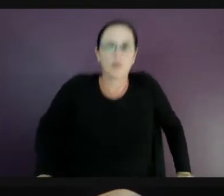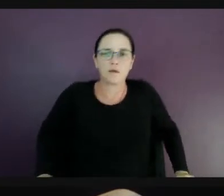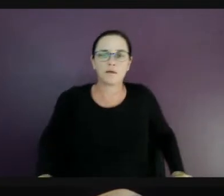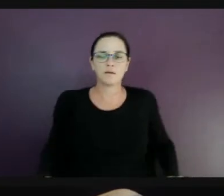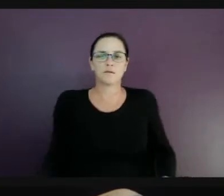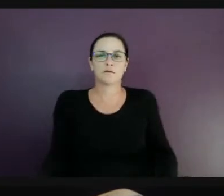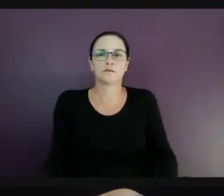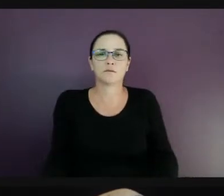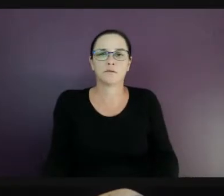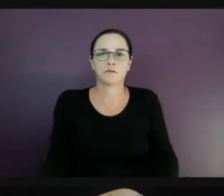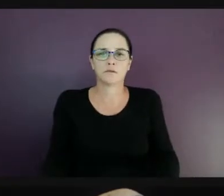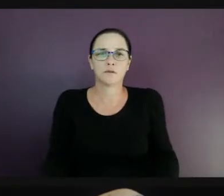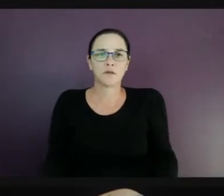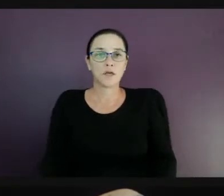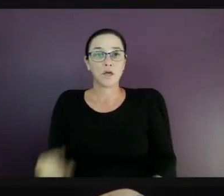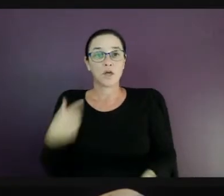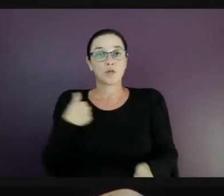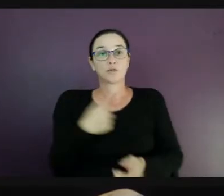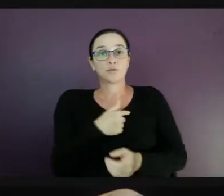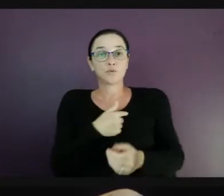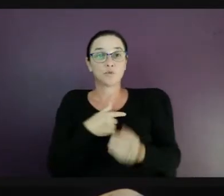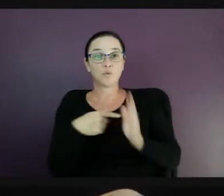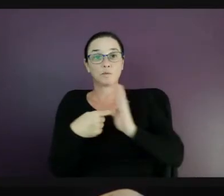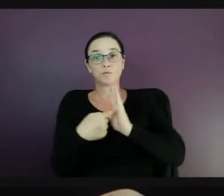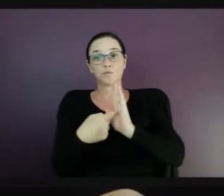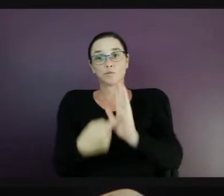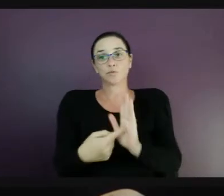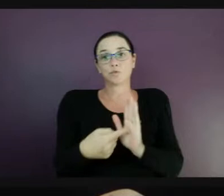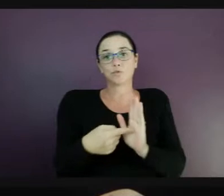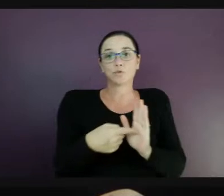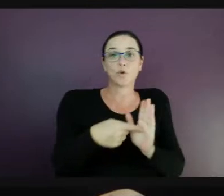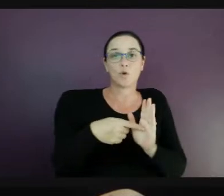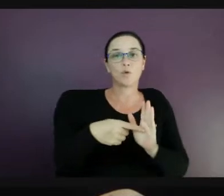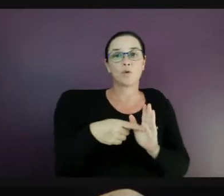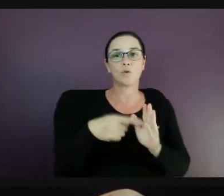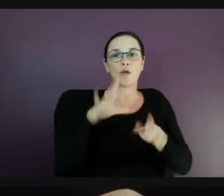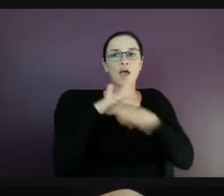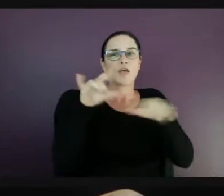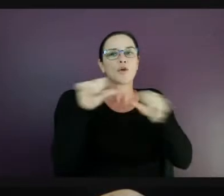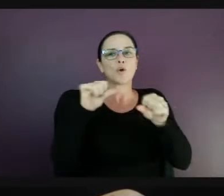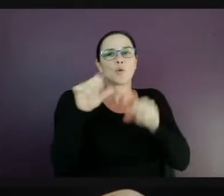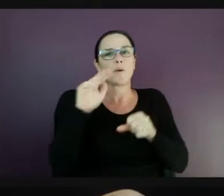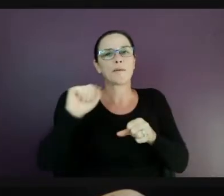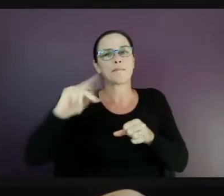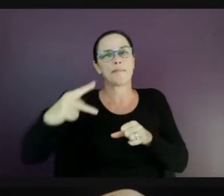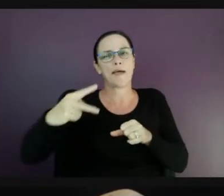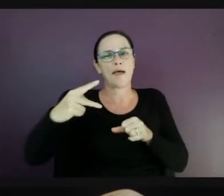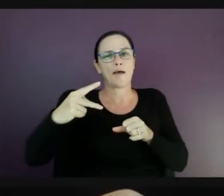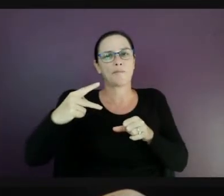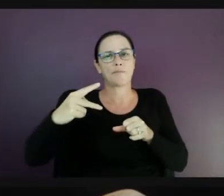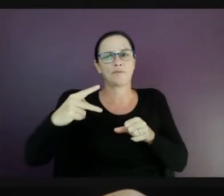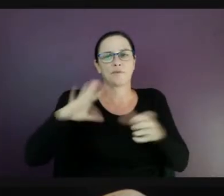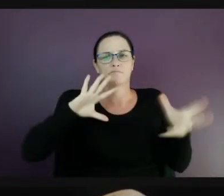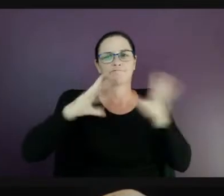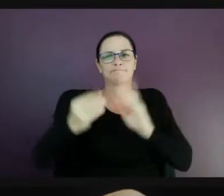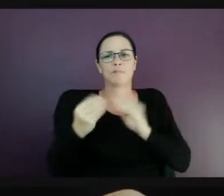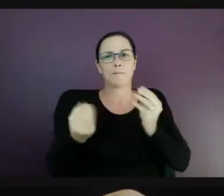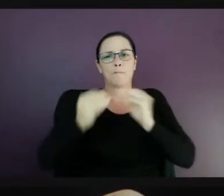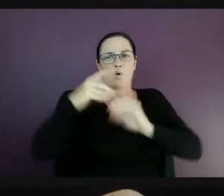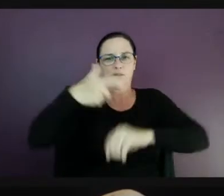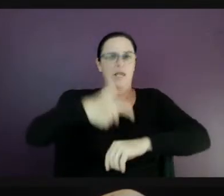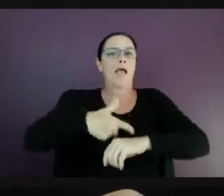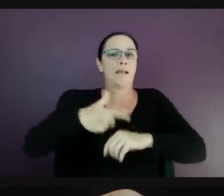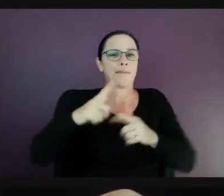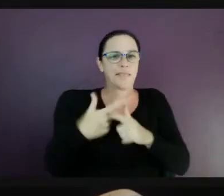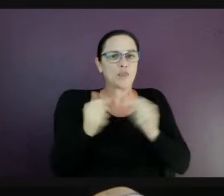So we'll show you guys a map of earthquakes from a longer period of time where you really can see that triangle more easily coming up here.